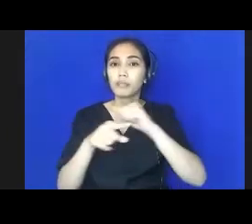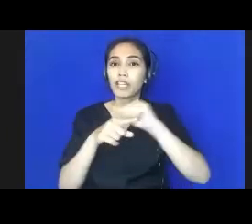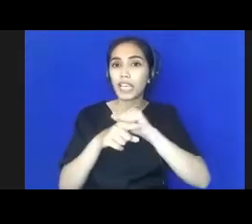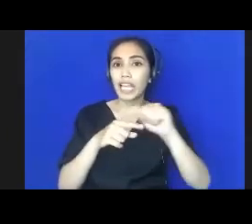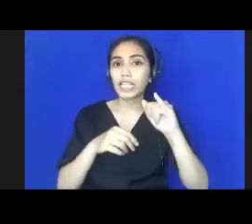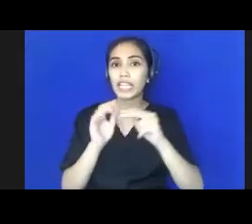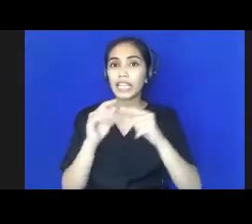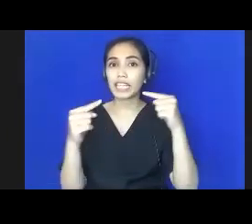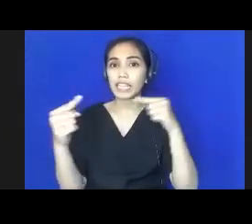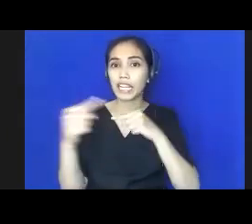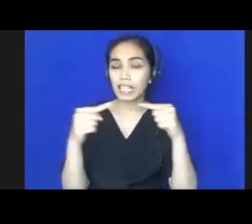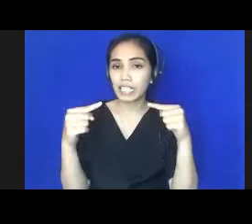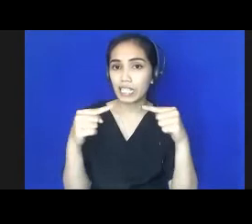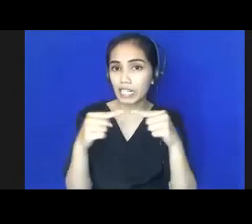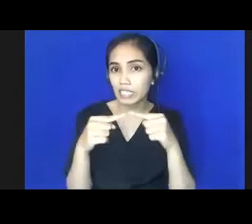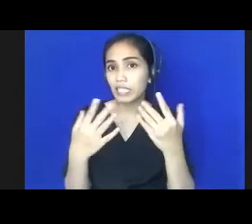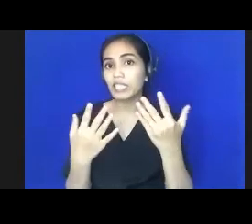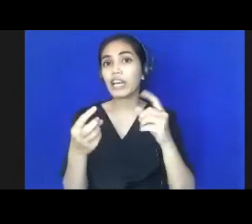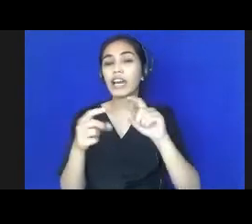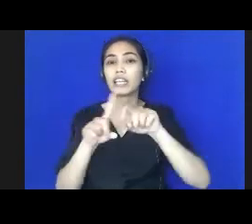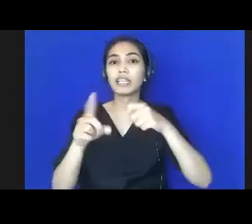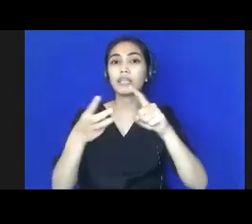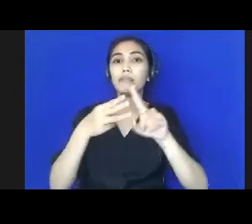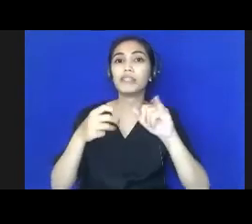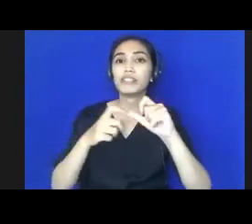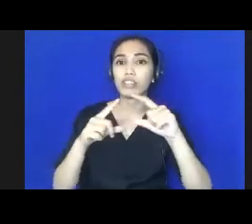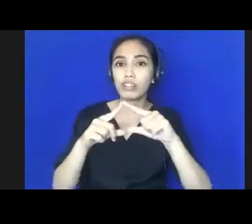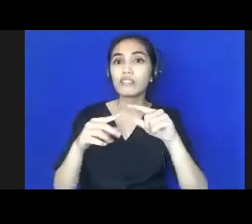Nova participated in. There's